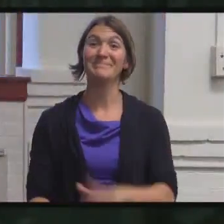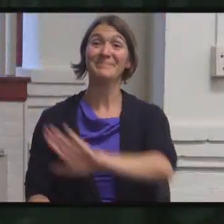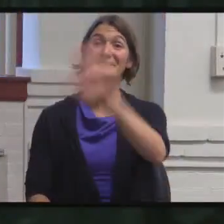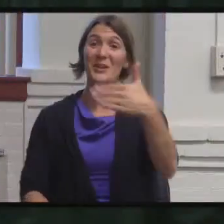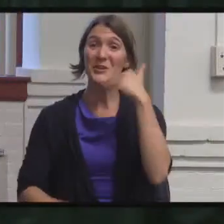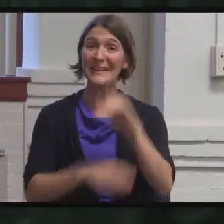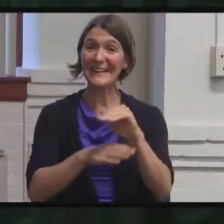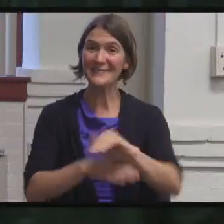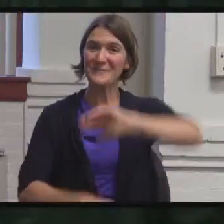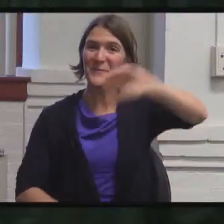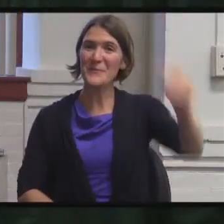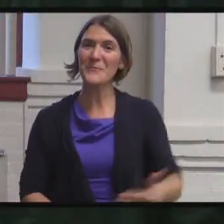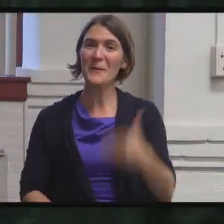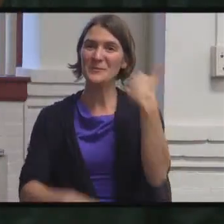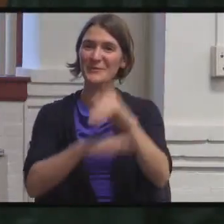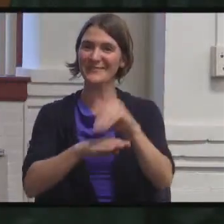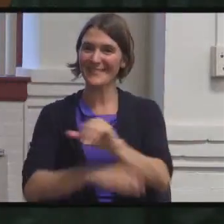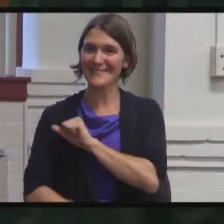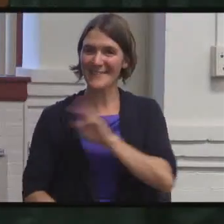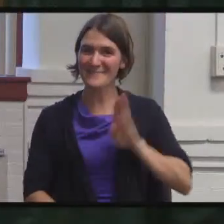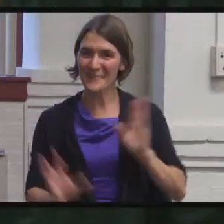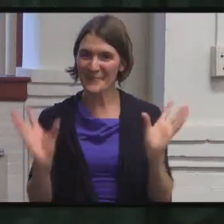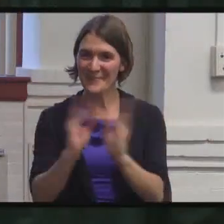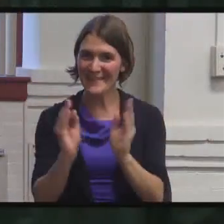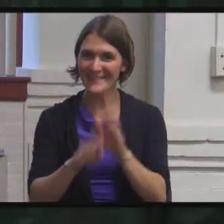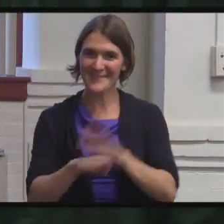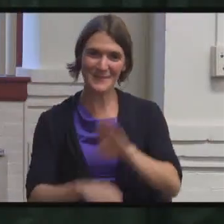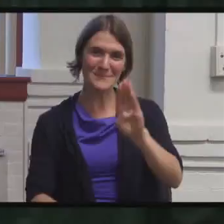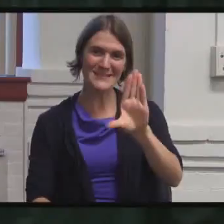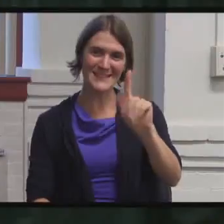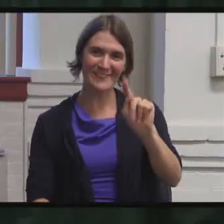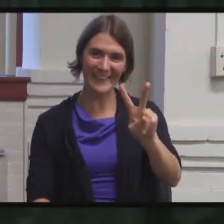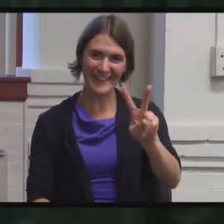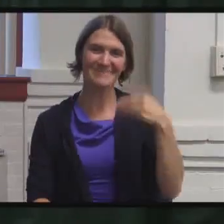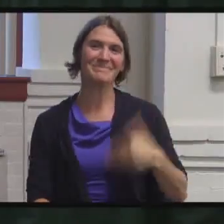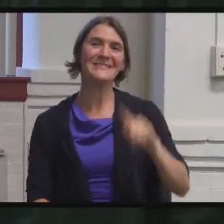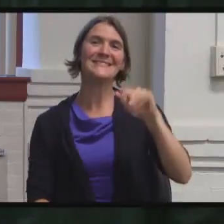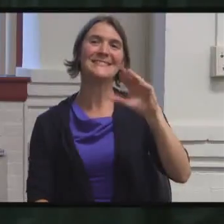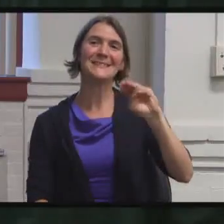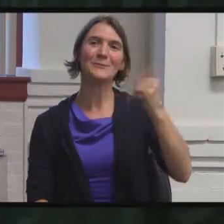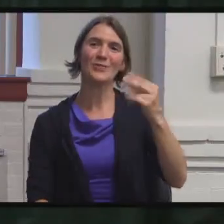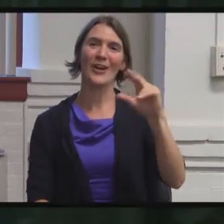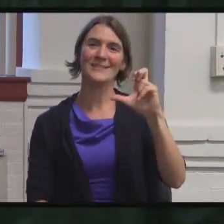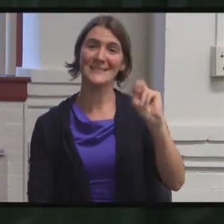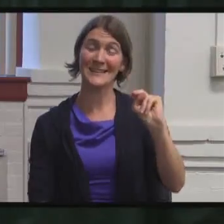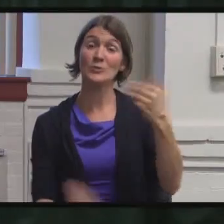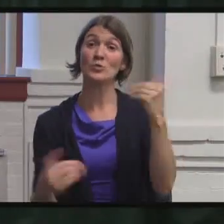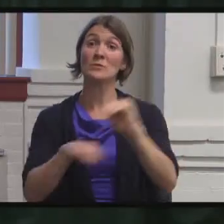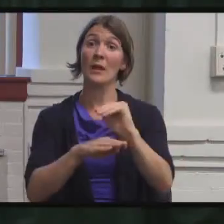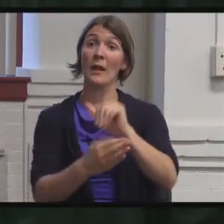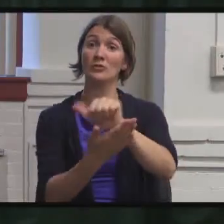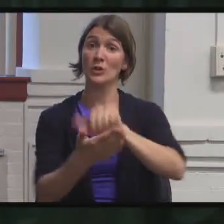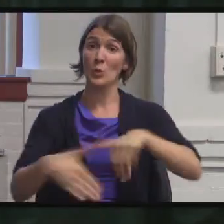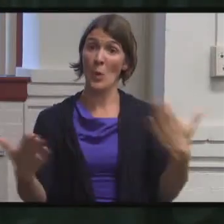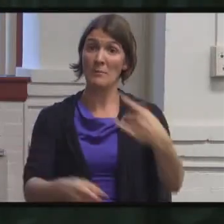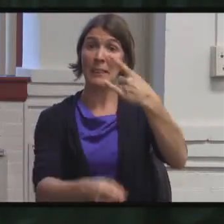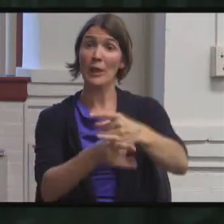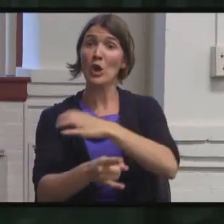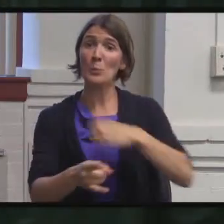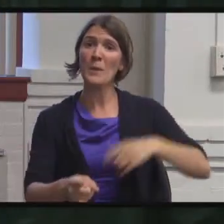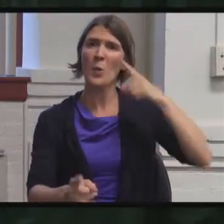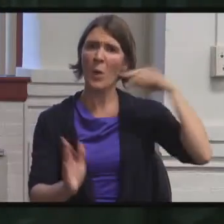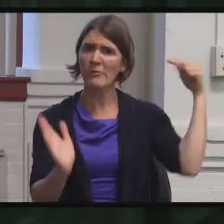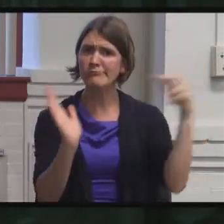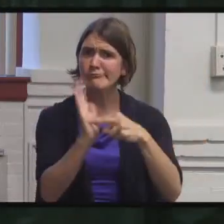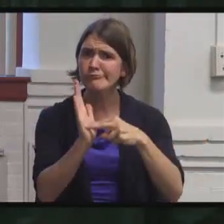Good evening and welcome to tonight's Brattleboro Select Board meeting here on BCTV. This is Tim Johnson. The board tonight is liquor commissioners are being asked